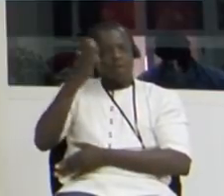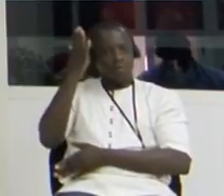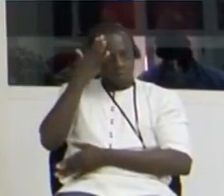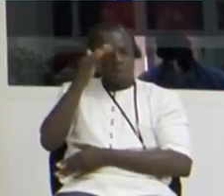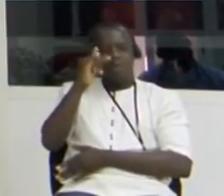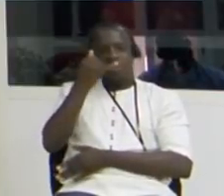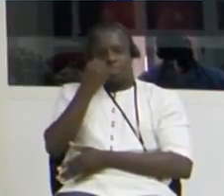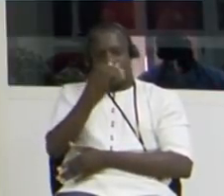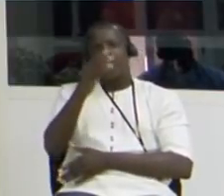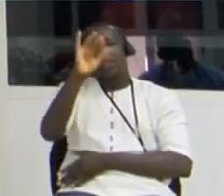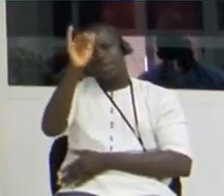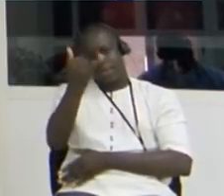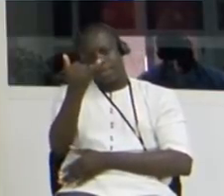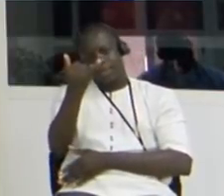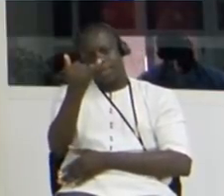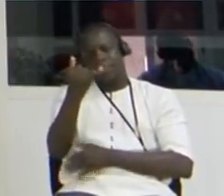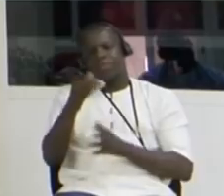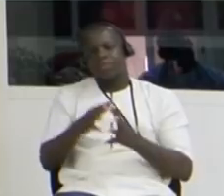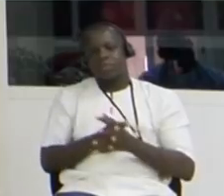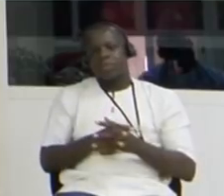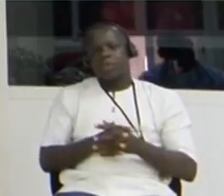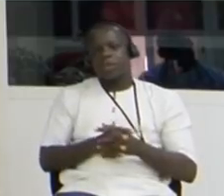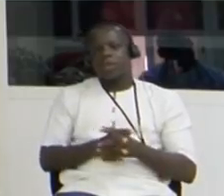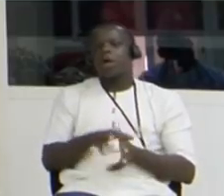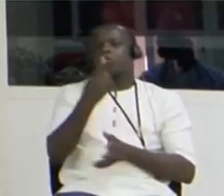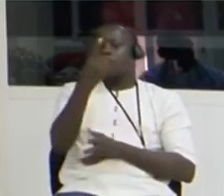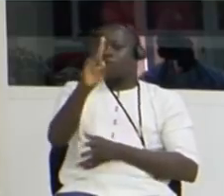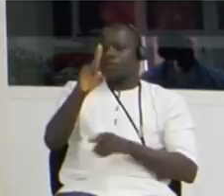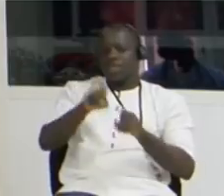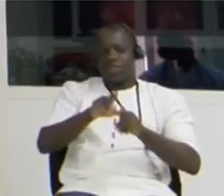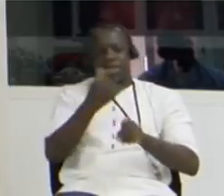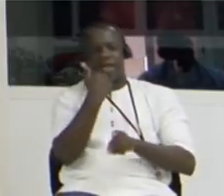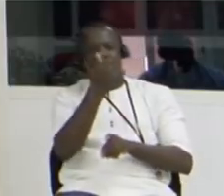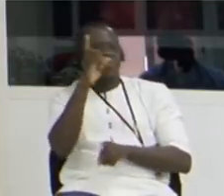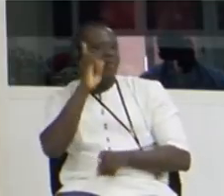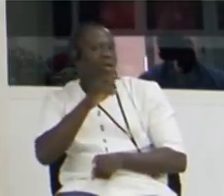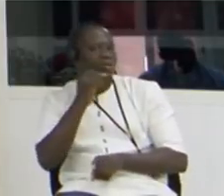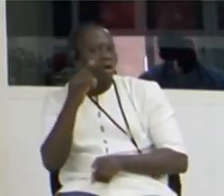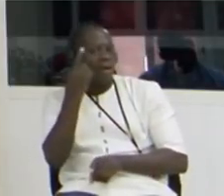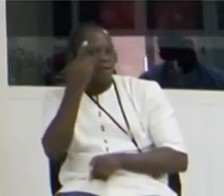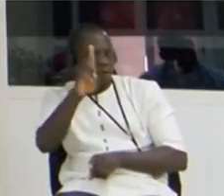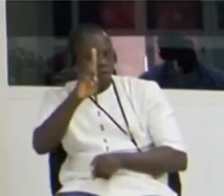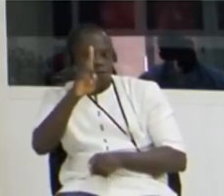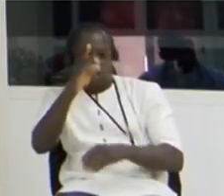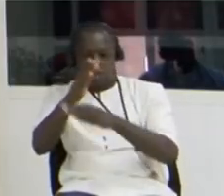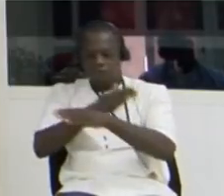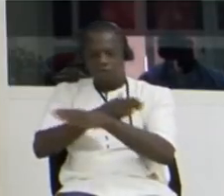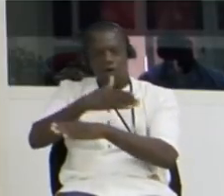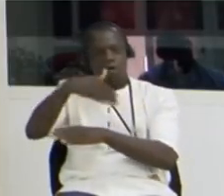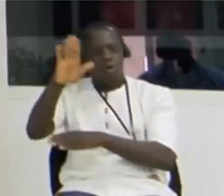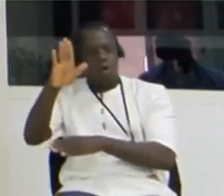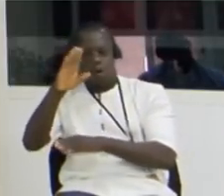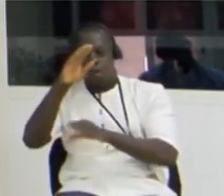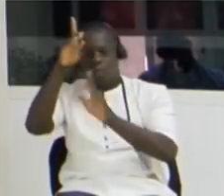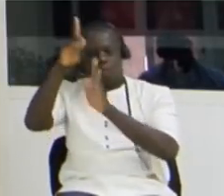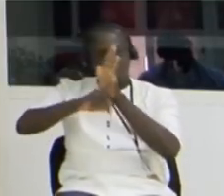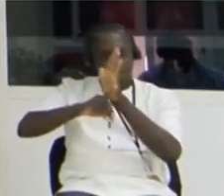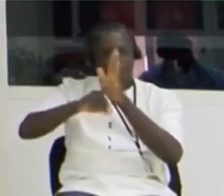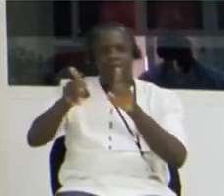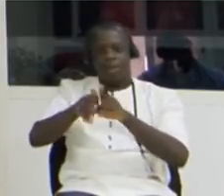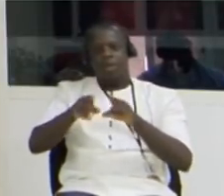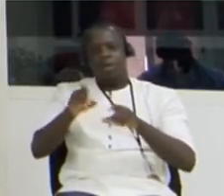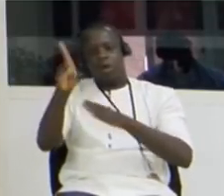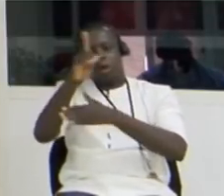Yes. So you sought parental consent before the girls went to events, and you also provided a chaperone.